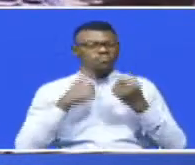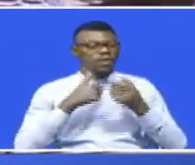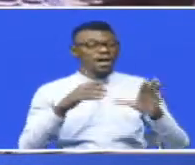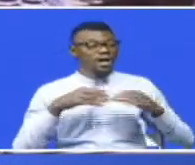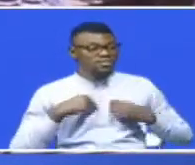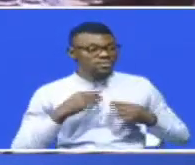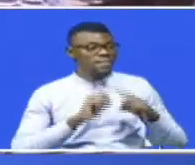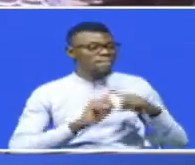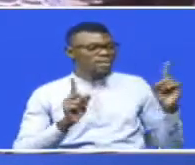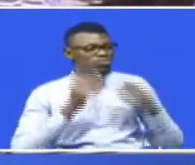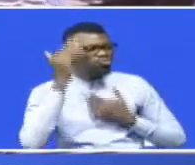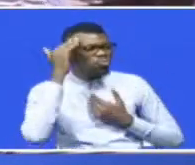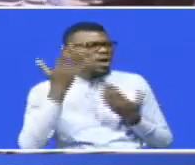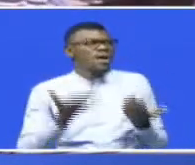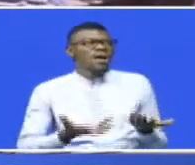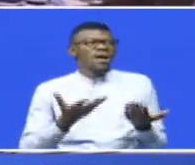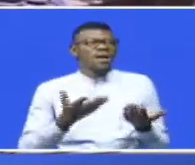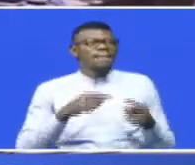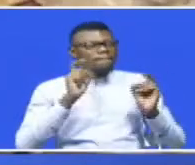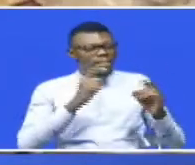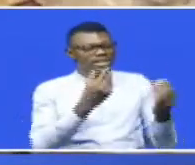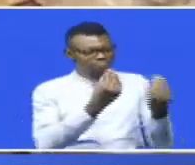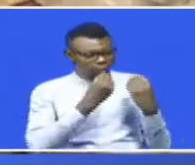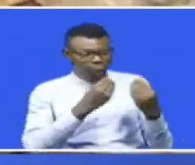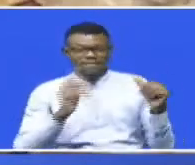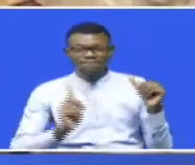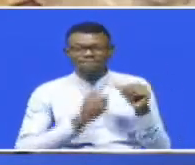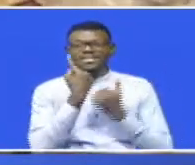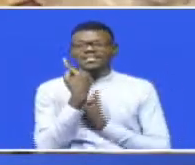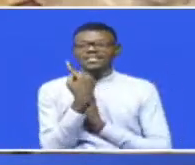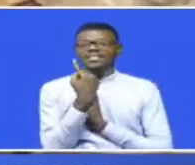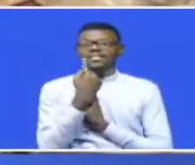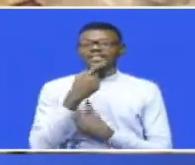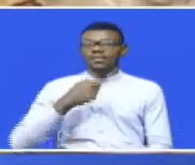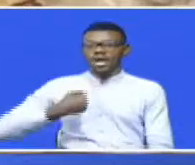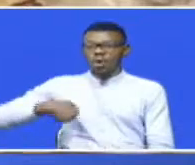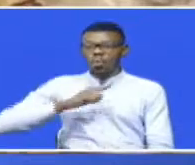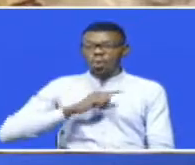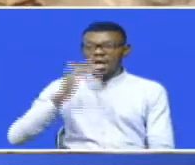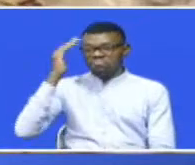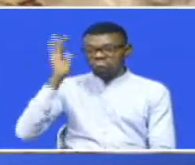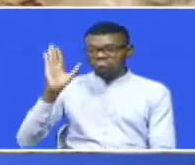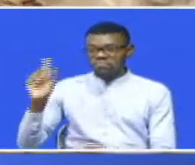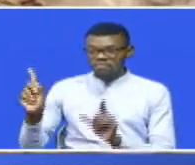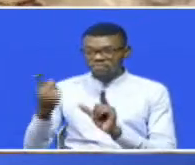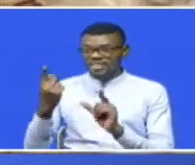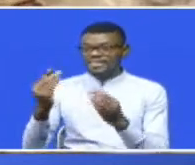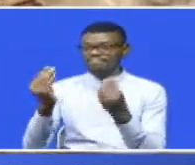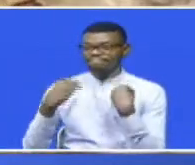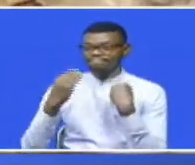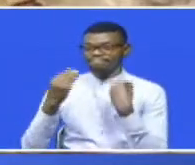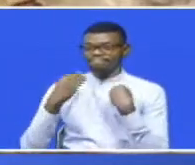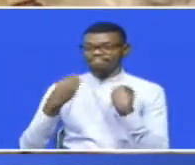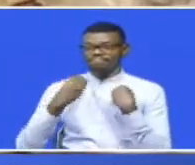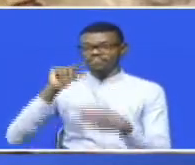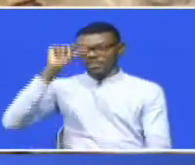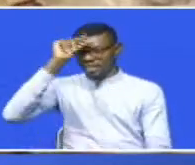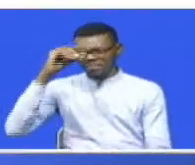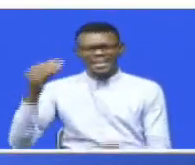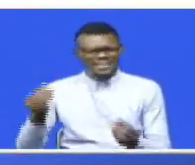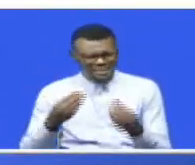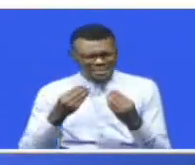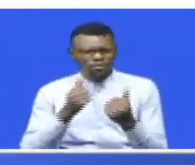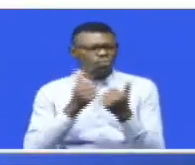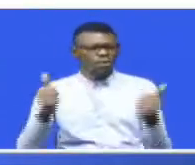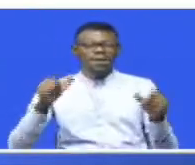lakini sasa unajua sita kubali baka nielemishe kwanza. Sisi hatujui hiyo mambo, baka tuelemishe vizuri, serikali elemishe sisi vizuri